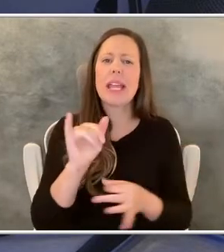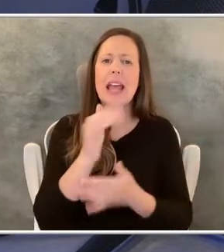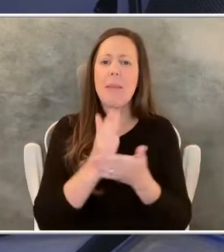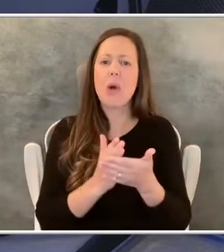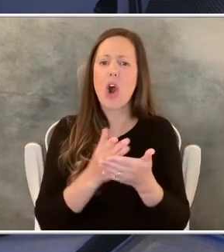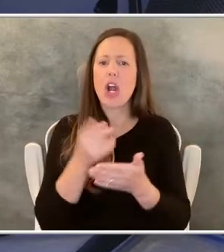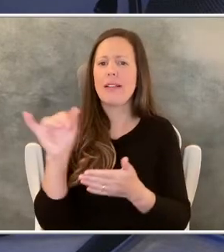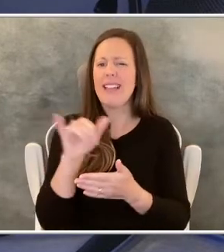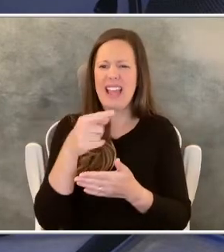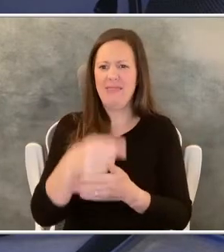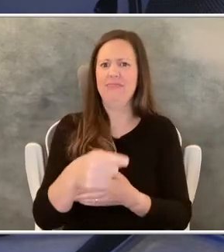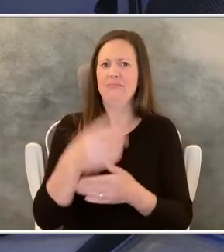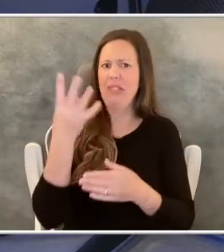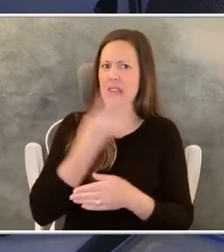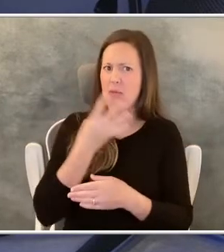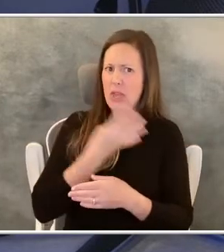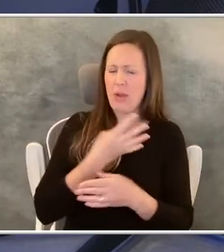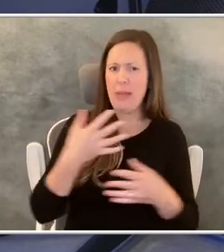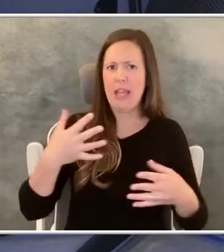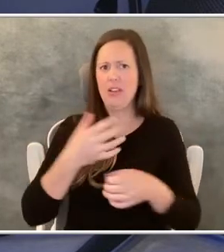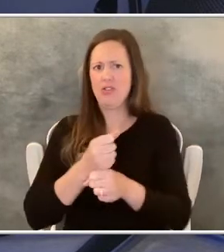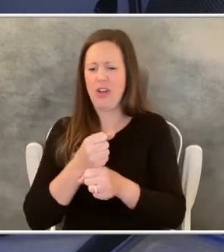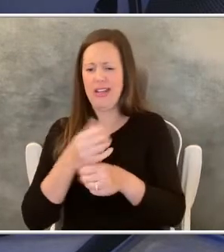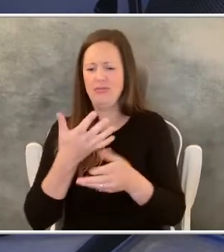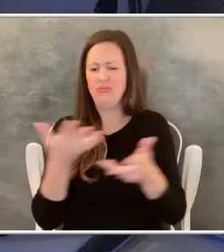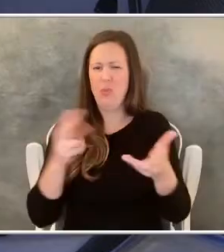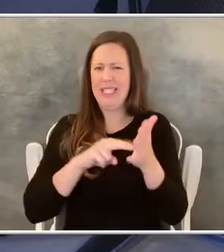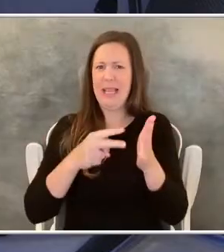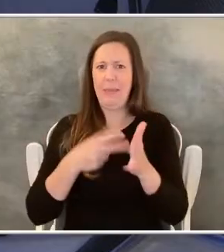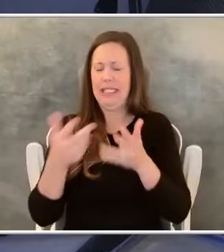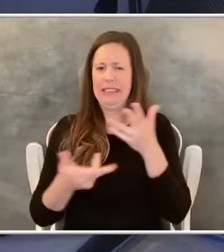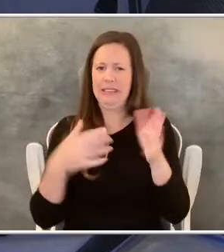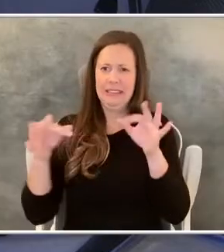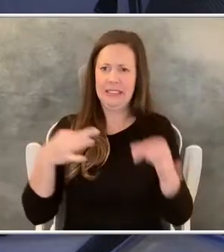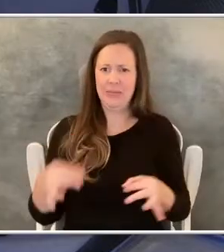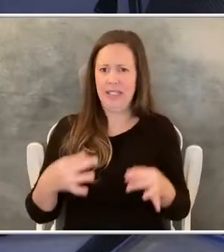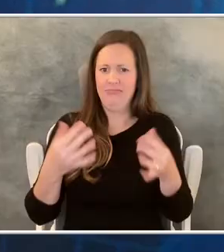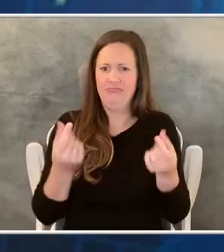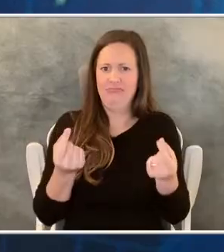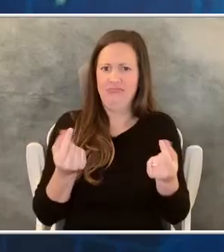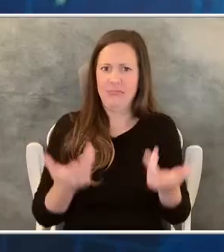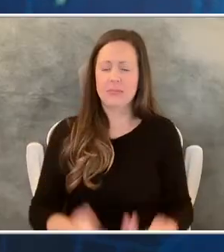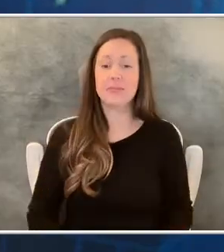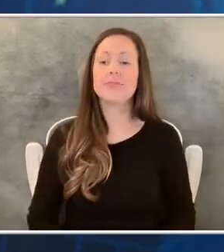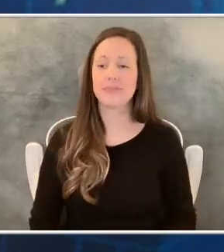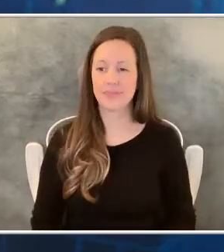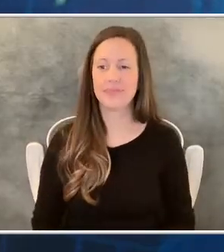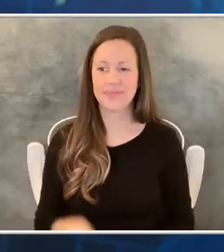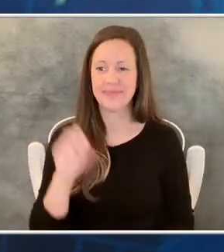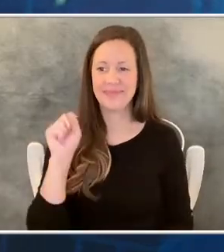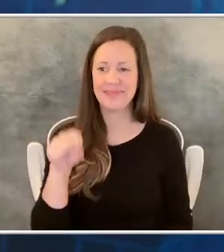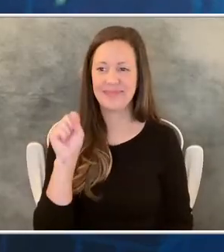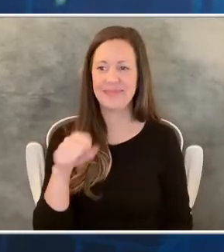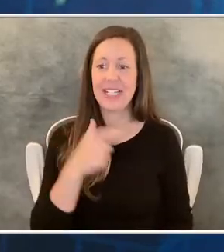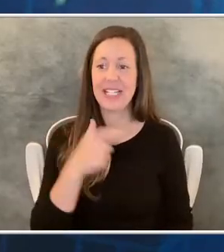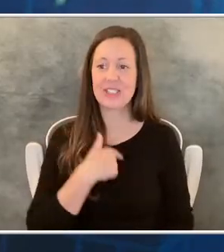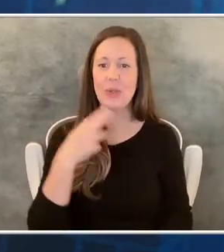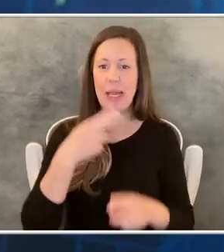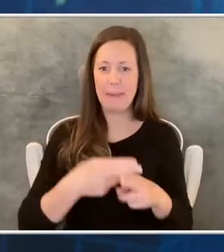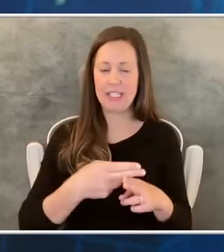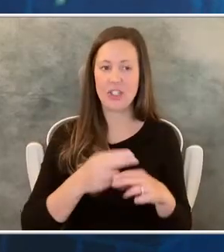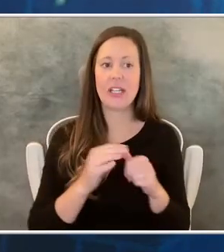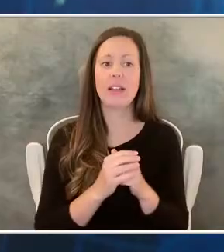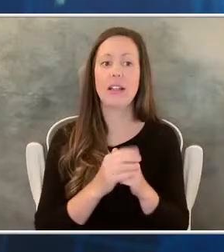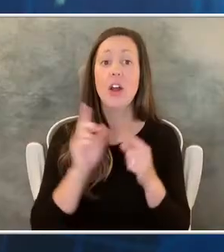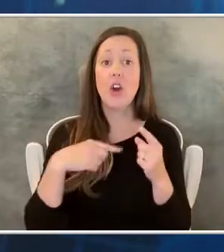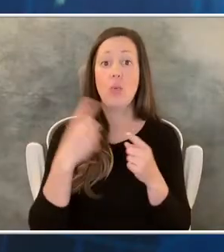the consolidation chemotherapy? What are those, and what are the differences? Yeah, so as I mentioned, once she was